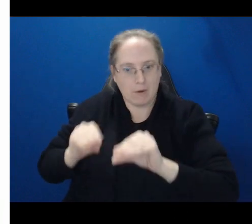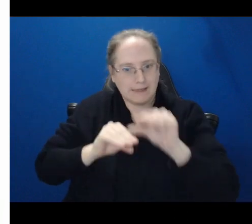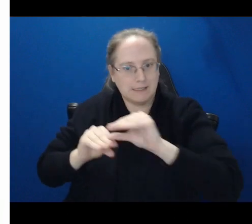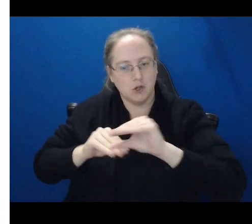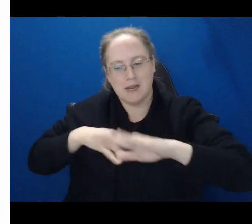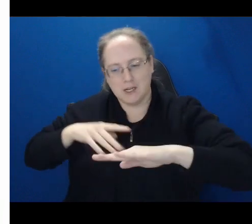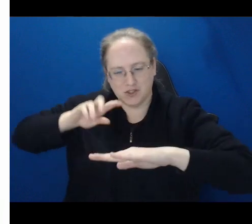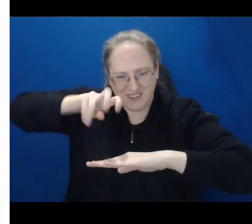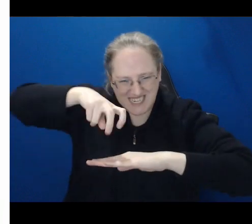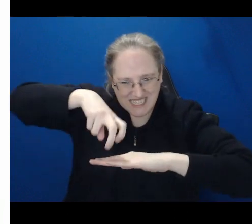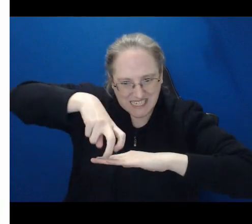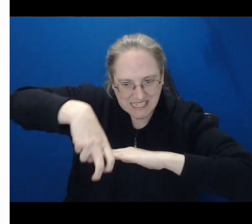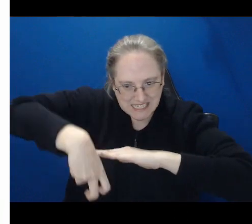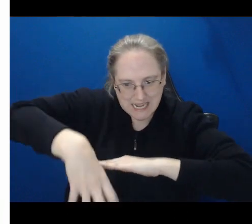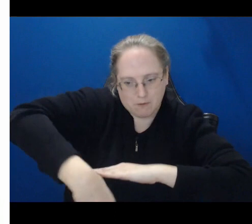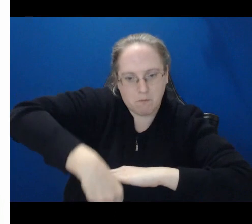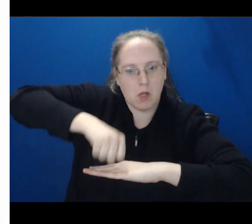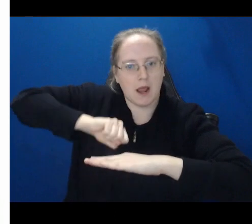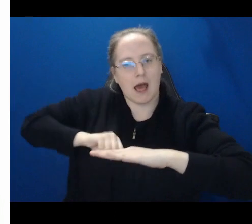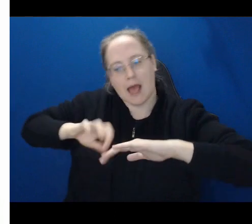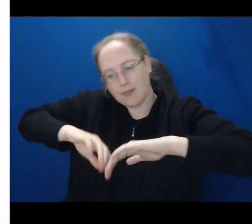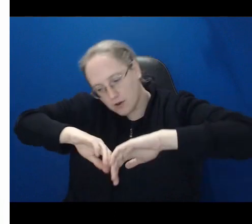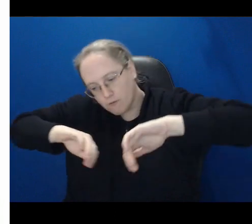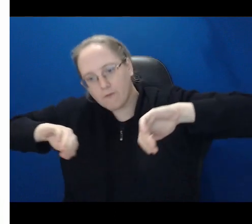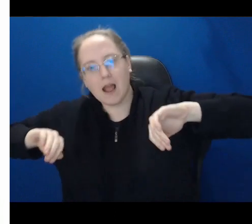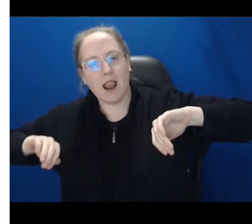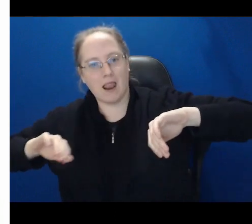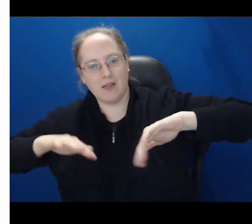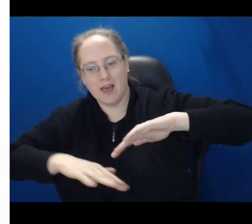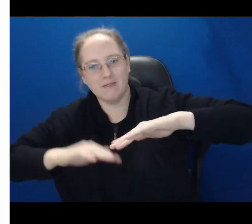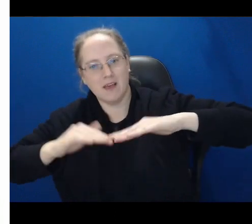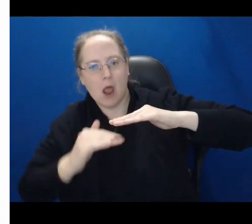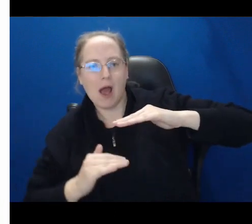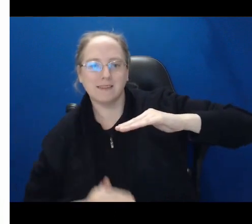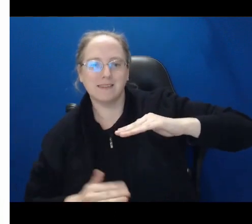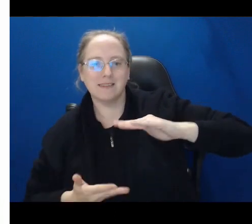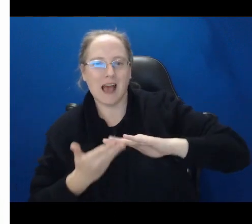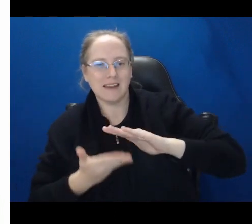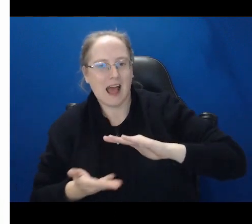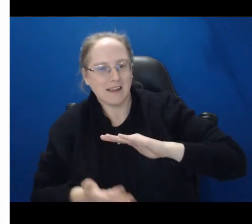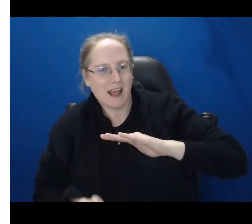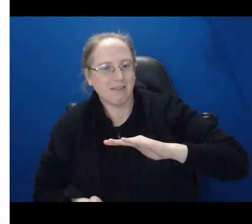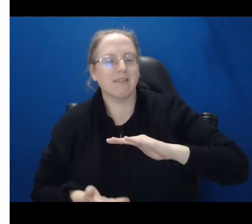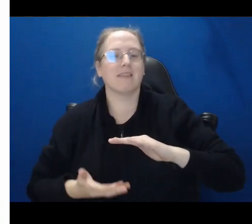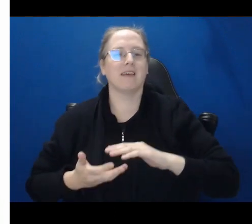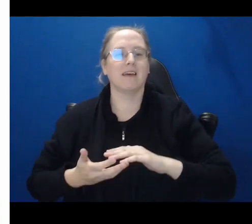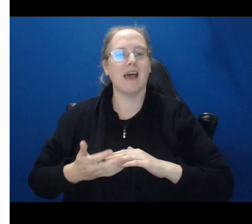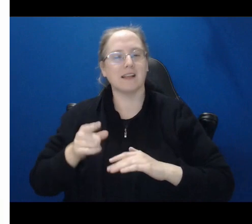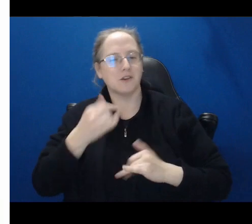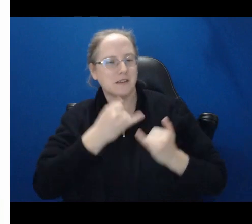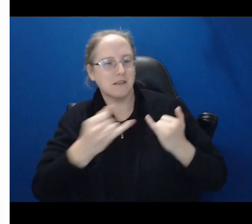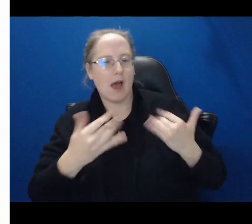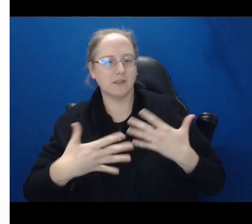different registers of image emerge and intersect with each other in these ways that I